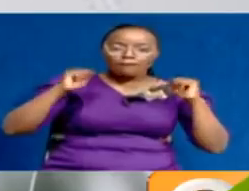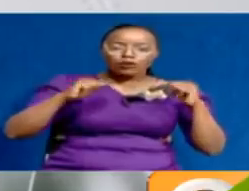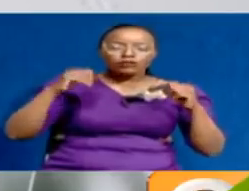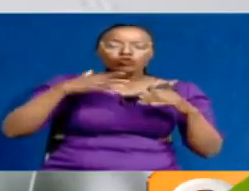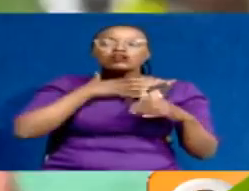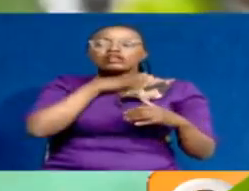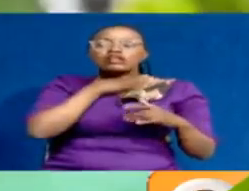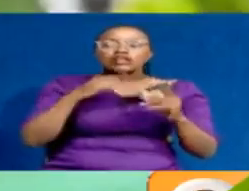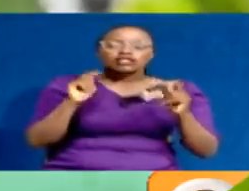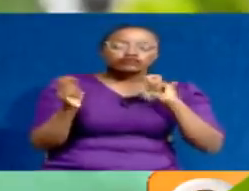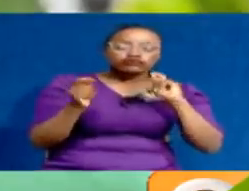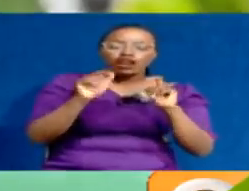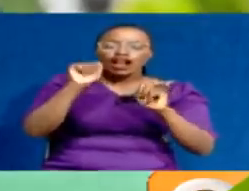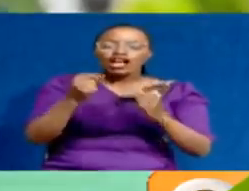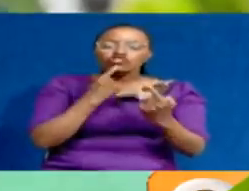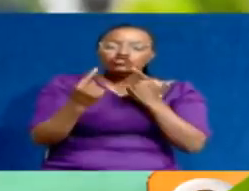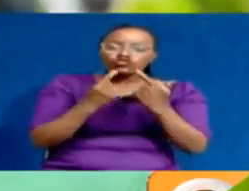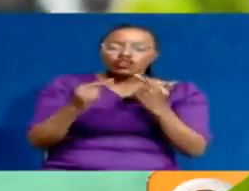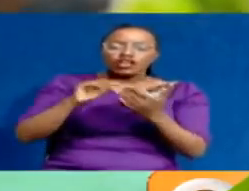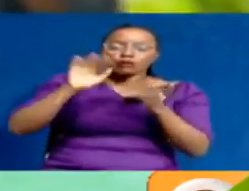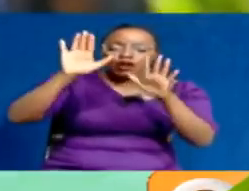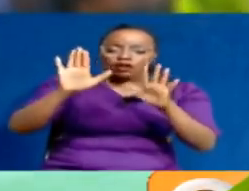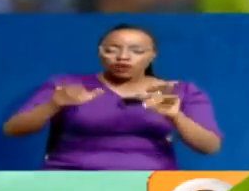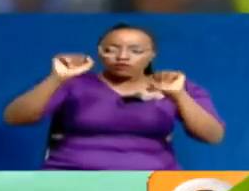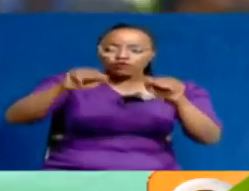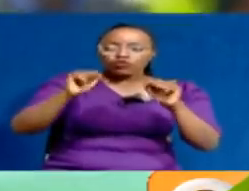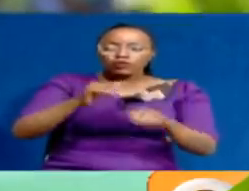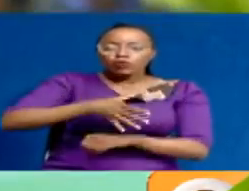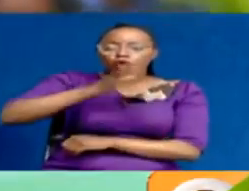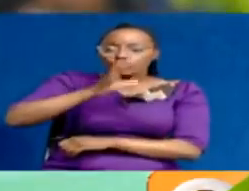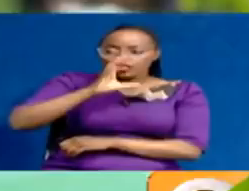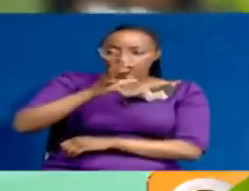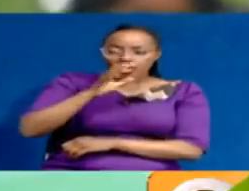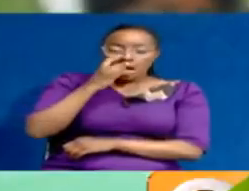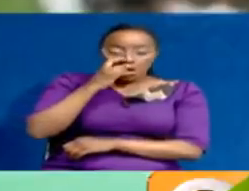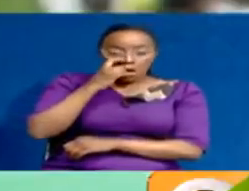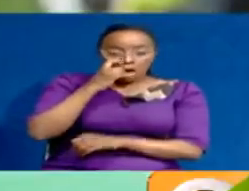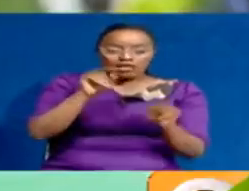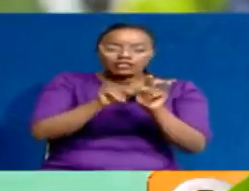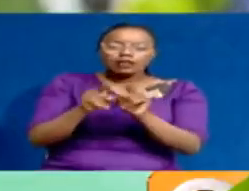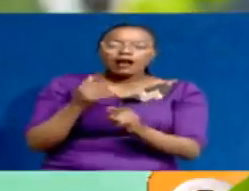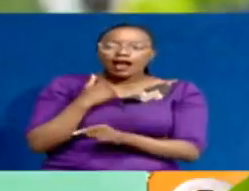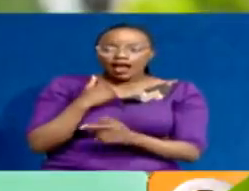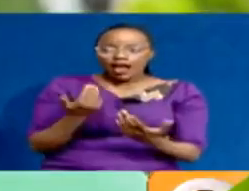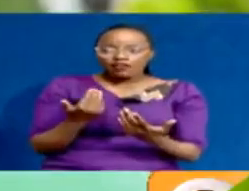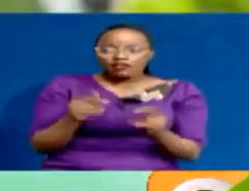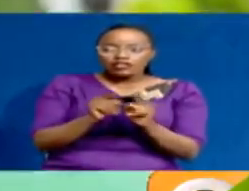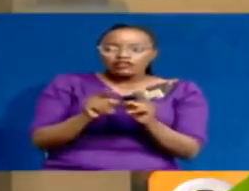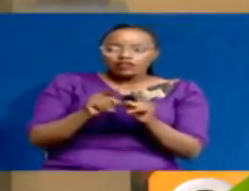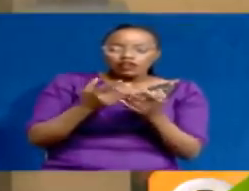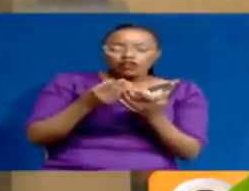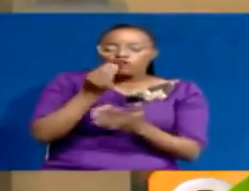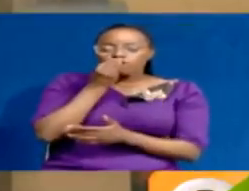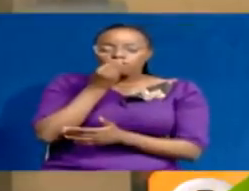their necks, they are able to speak, and more importantly, they are able to drink or even eat what you call puri